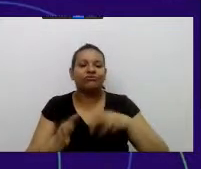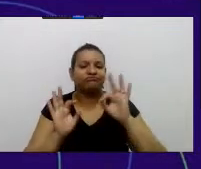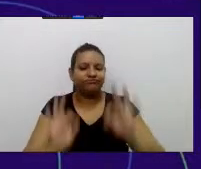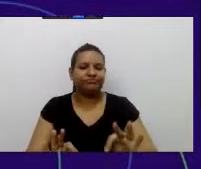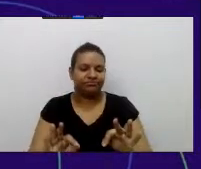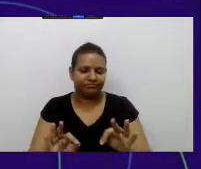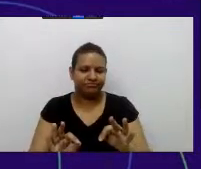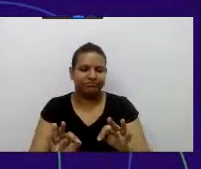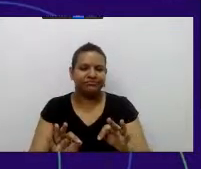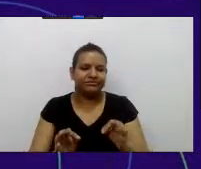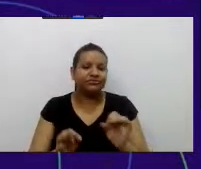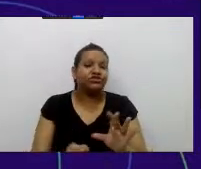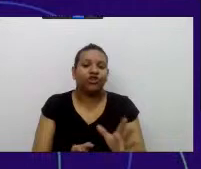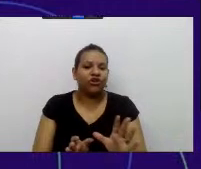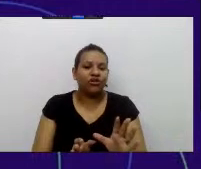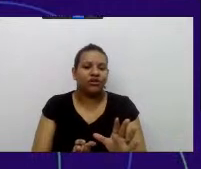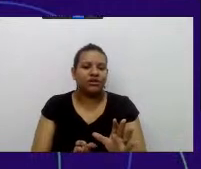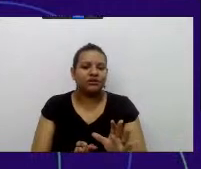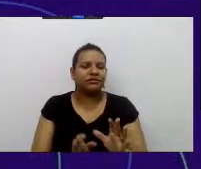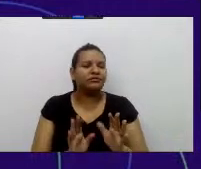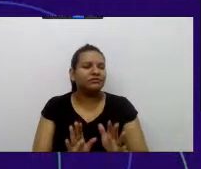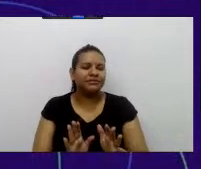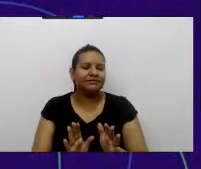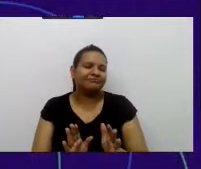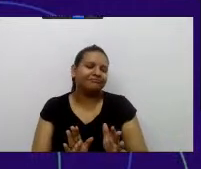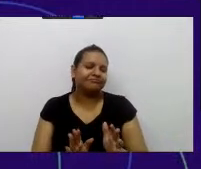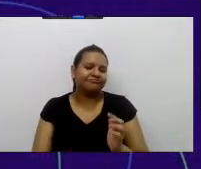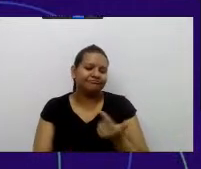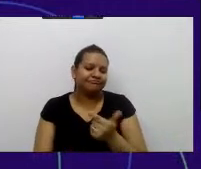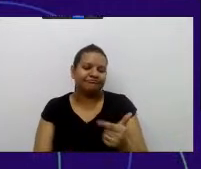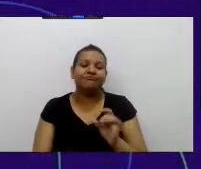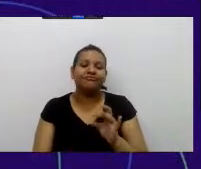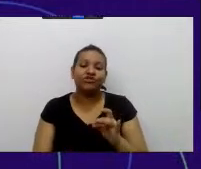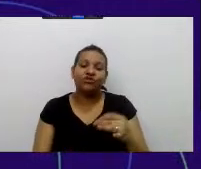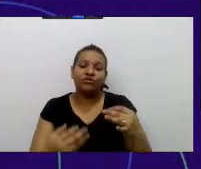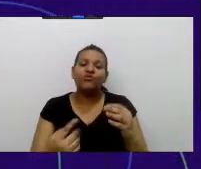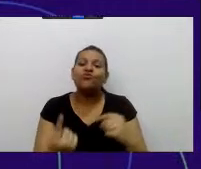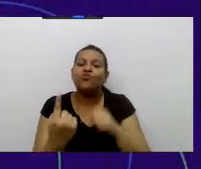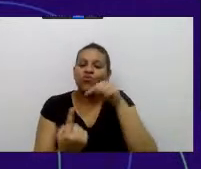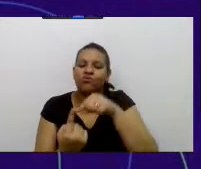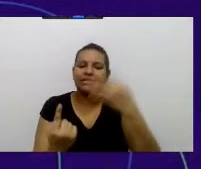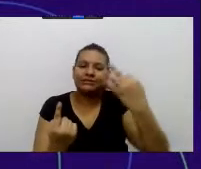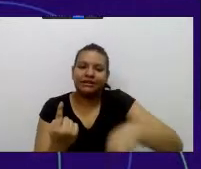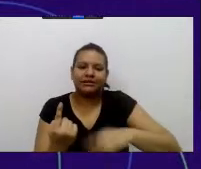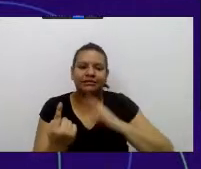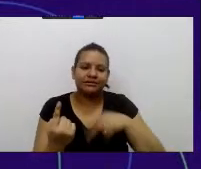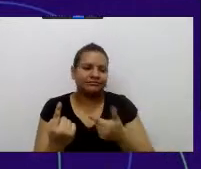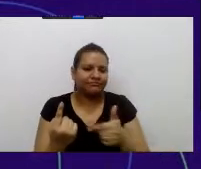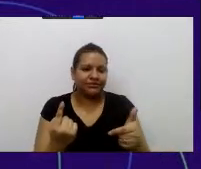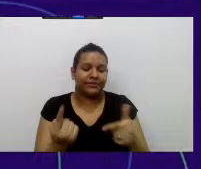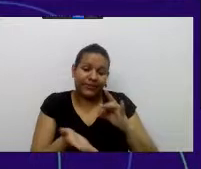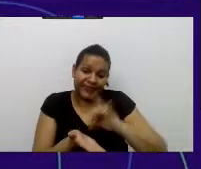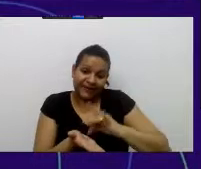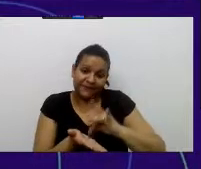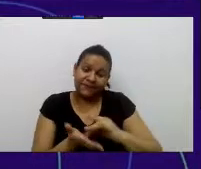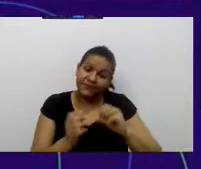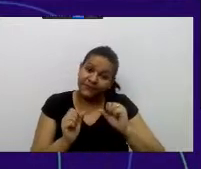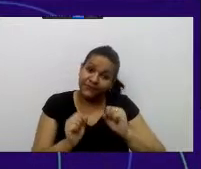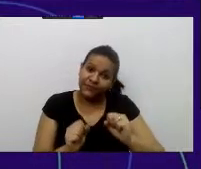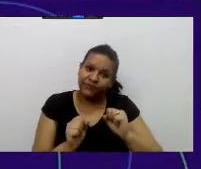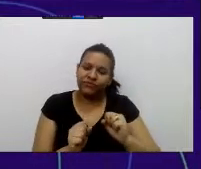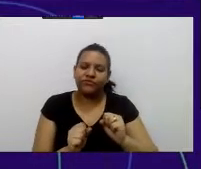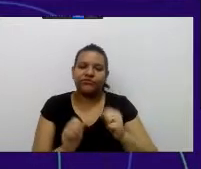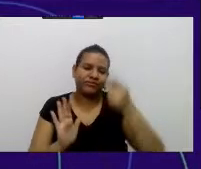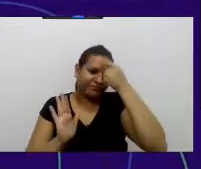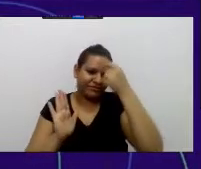just one correct answer. In fact, we can use AI to, let's say, we'll talk about different activities that we can